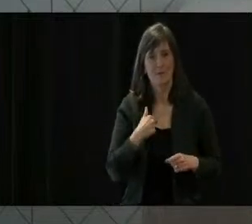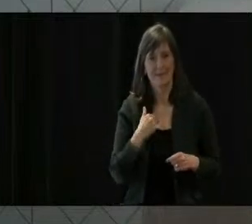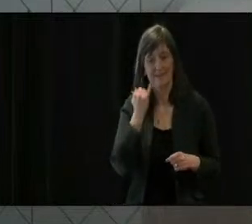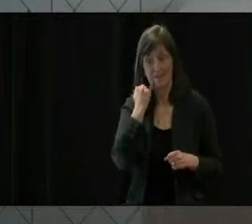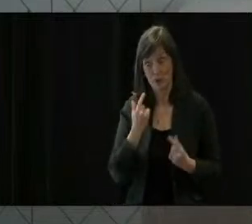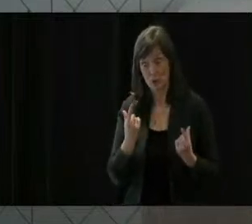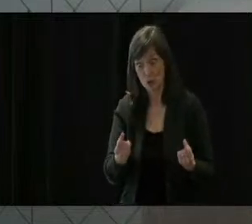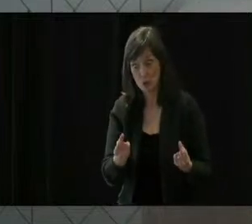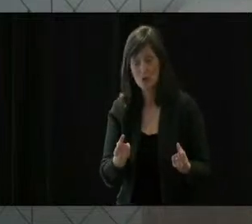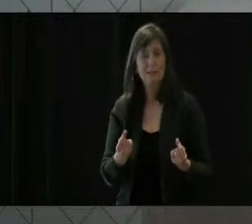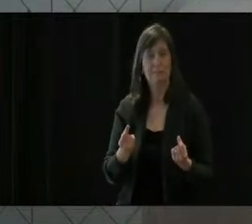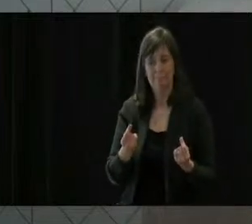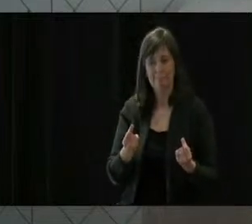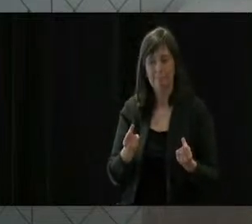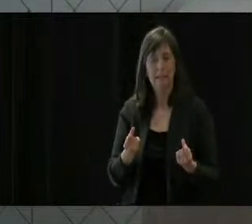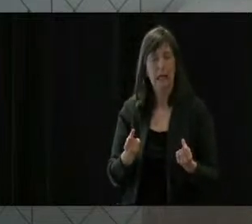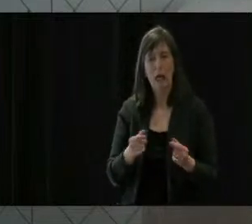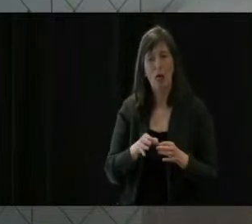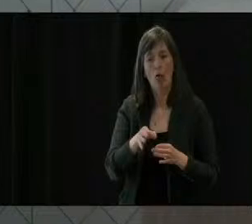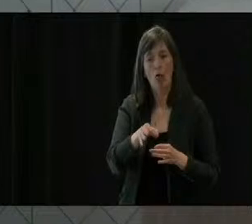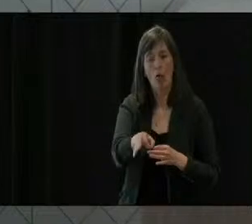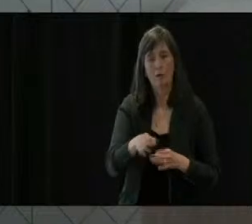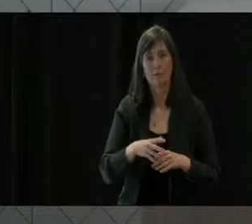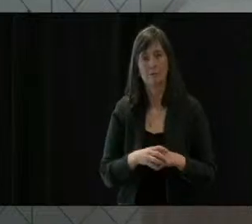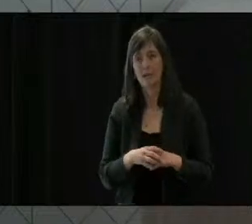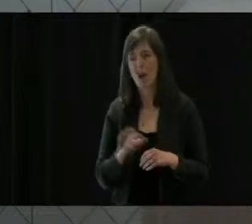taking this report and doing the exact same thing it's done before?